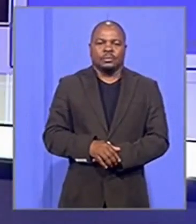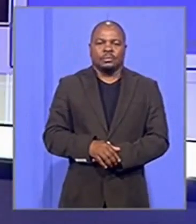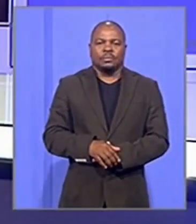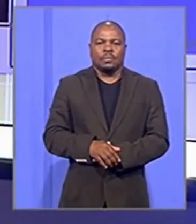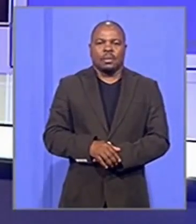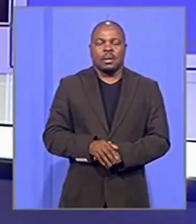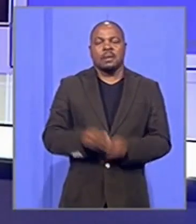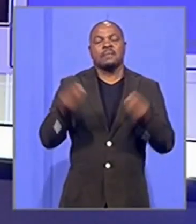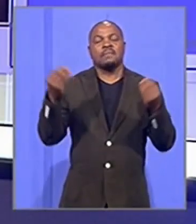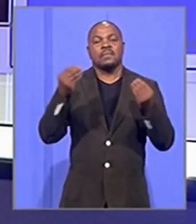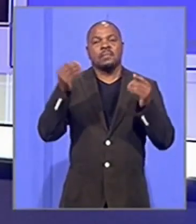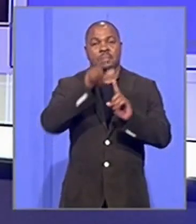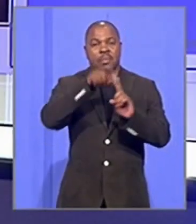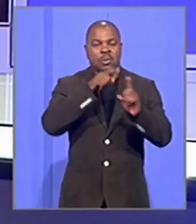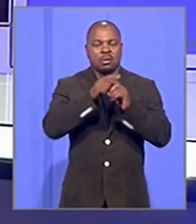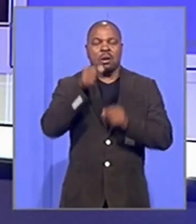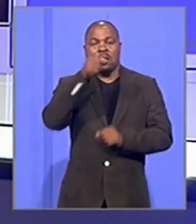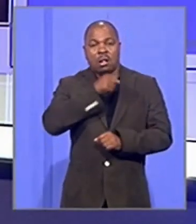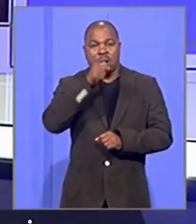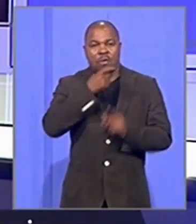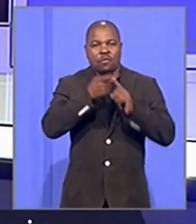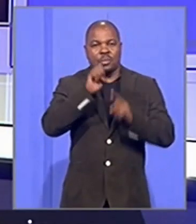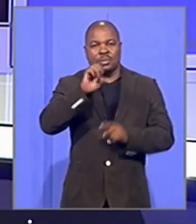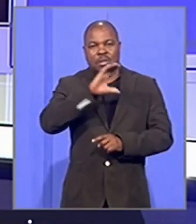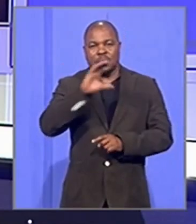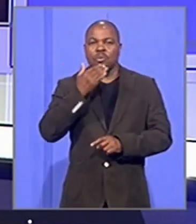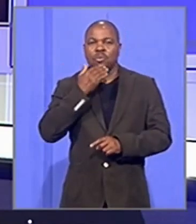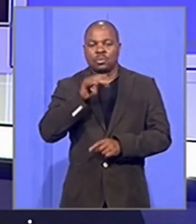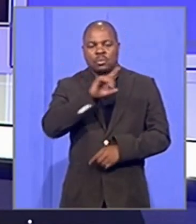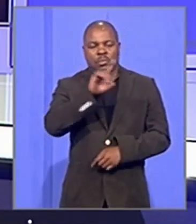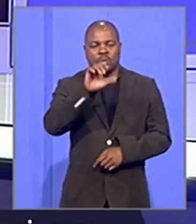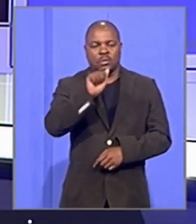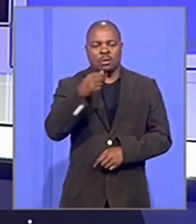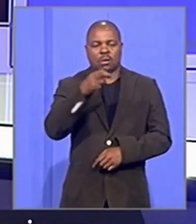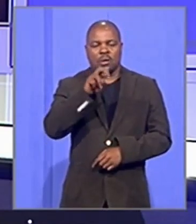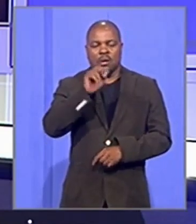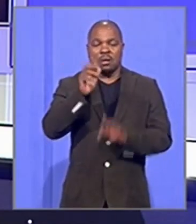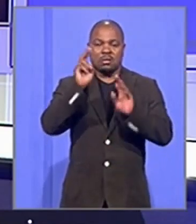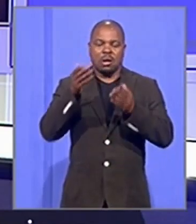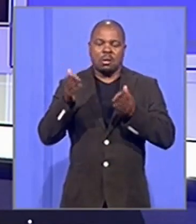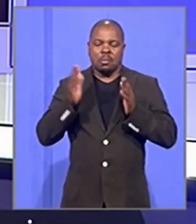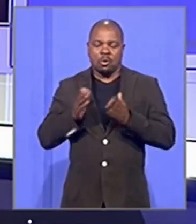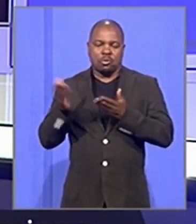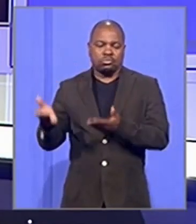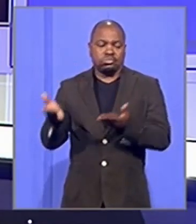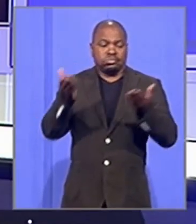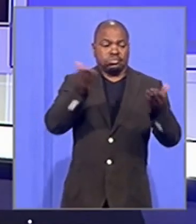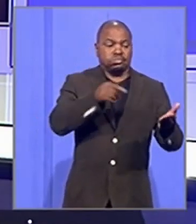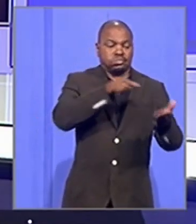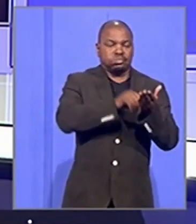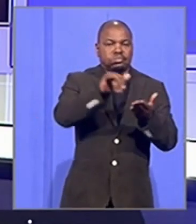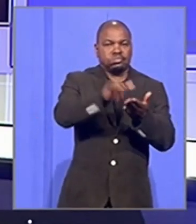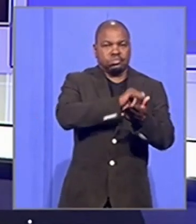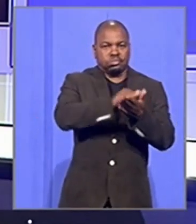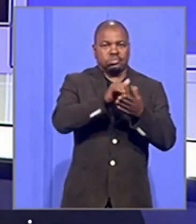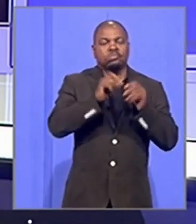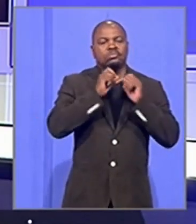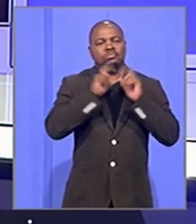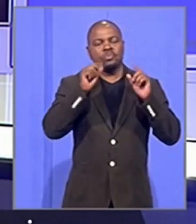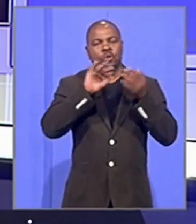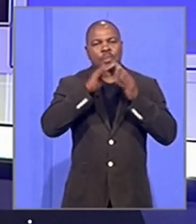Setopo sa sebini sa province ya Eastern Cape bulelwa Zahara Mkutukana se amohetswe ke ba lelapa le baruti ka dithapelo boemafofaneng ba King